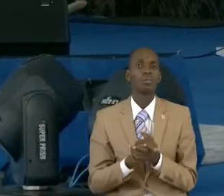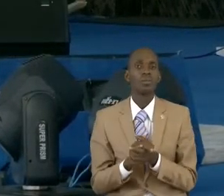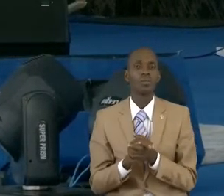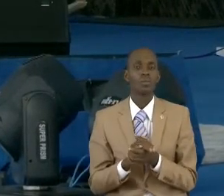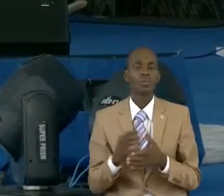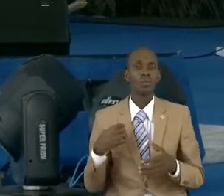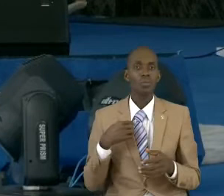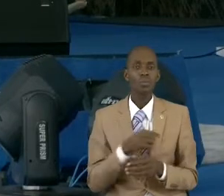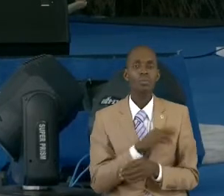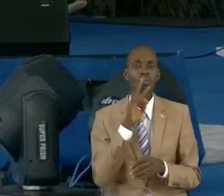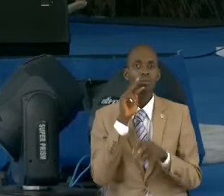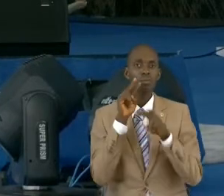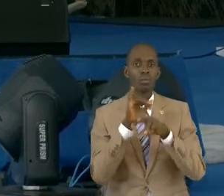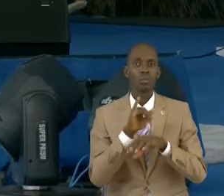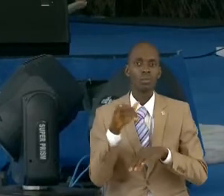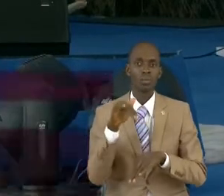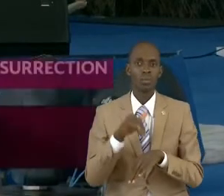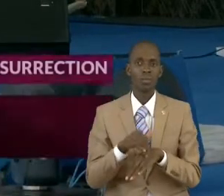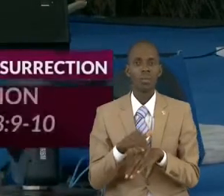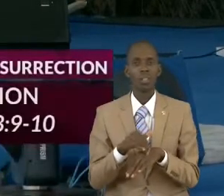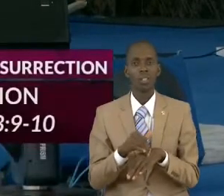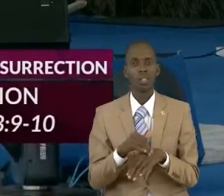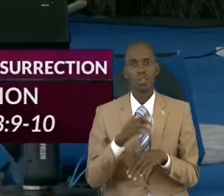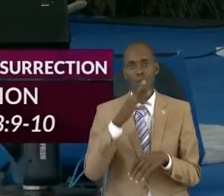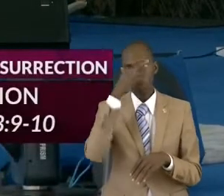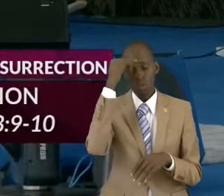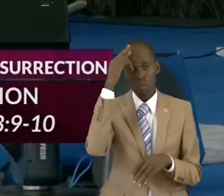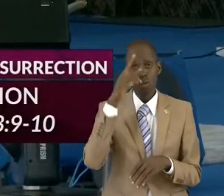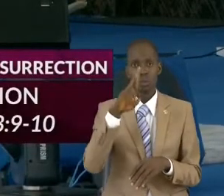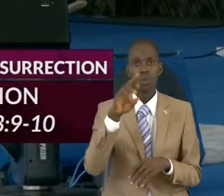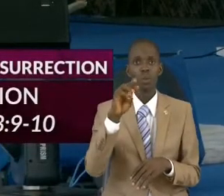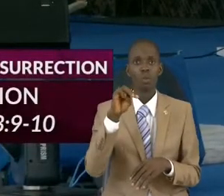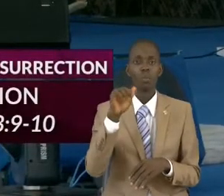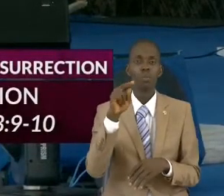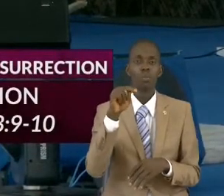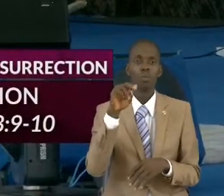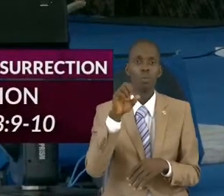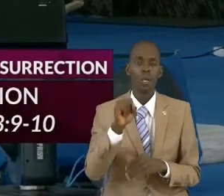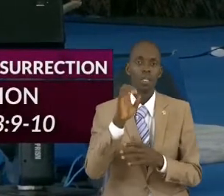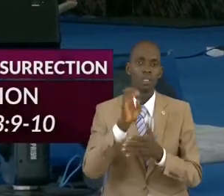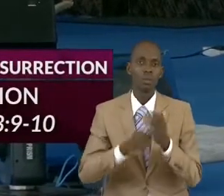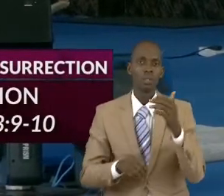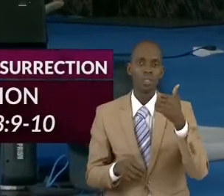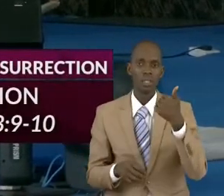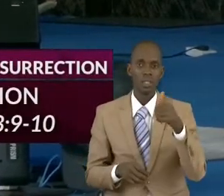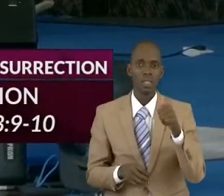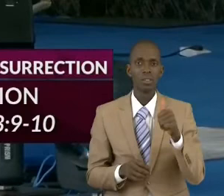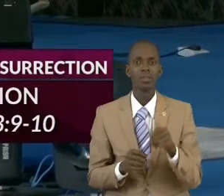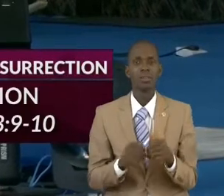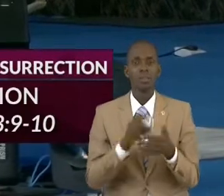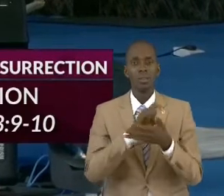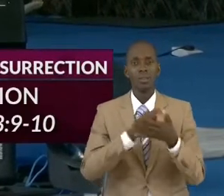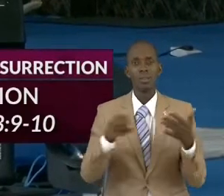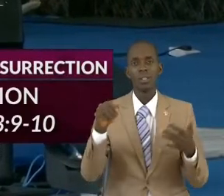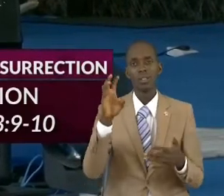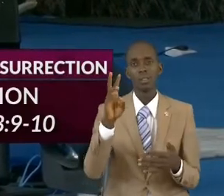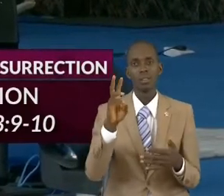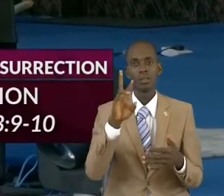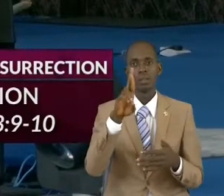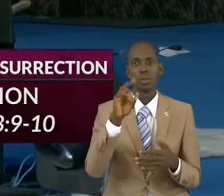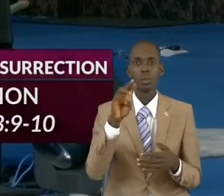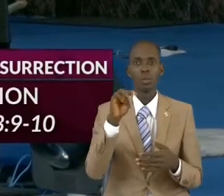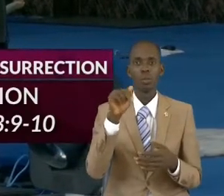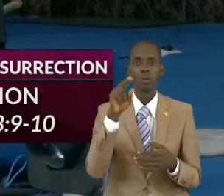at Romans chapter 10, and we're reading from verse 6. Romans chapter